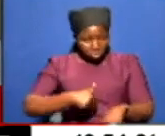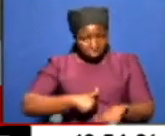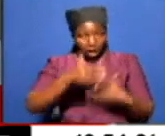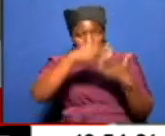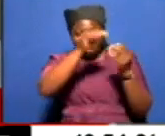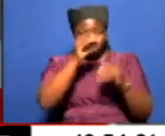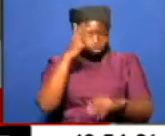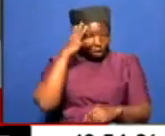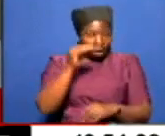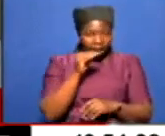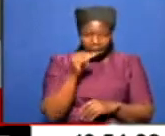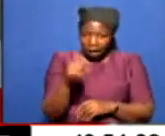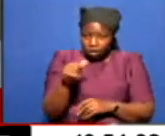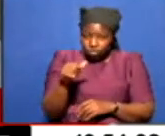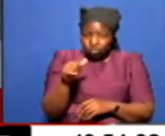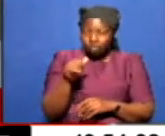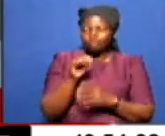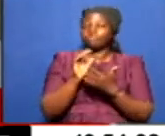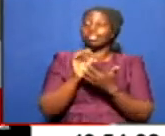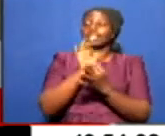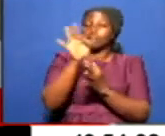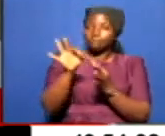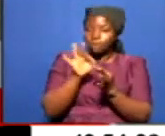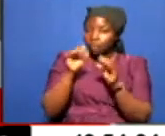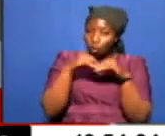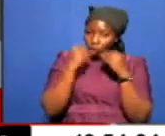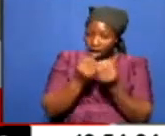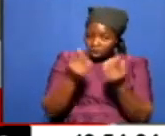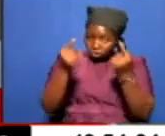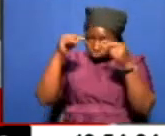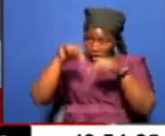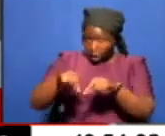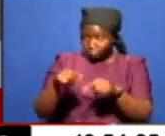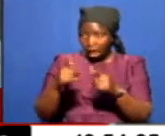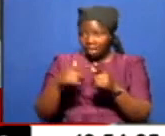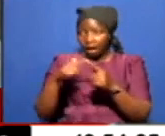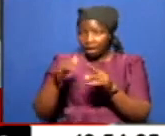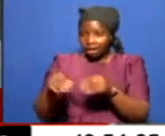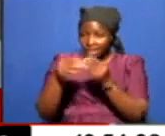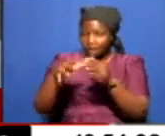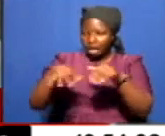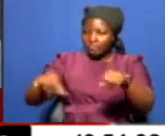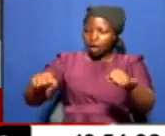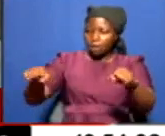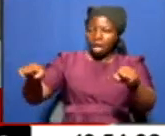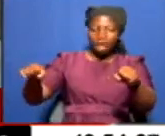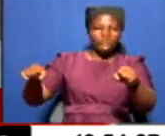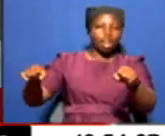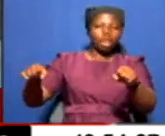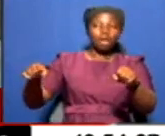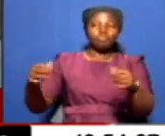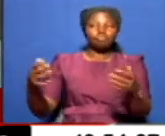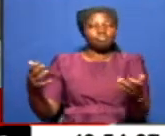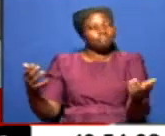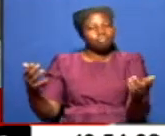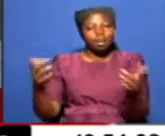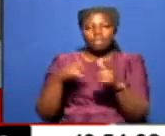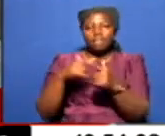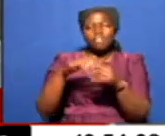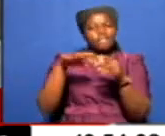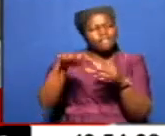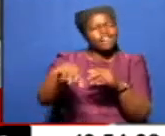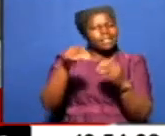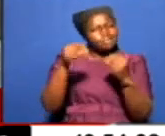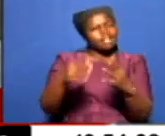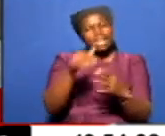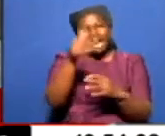certain organization comes up, gives them boda bodas, mm-hmm. and you find many other youth coming